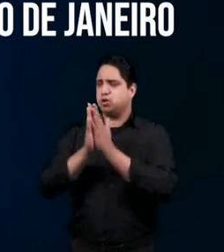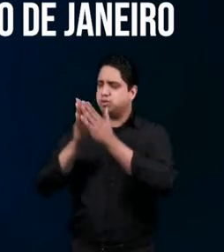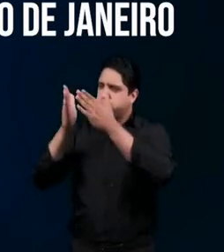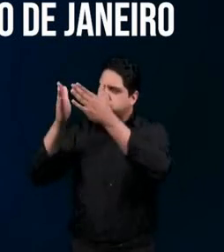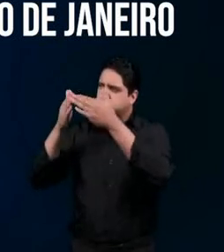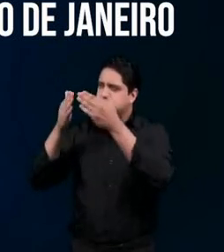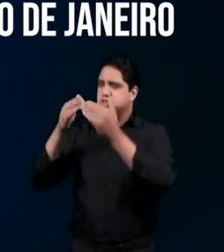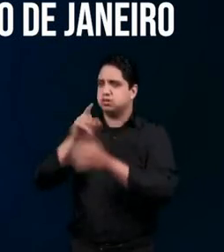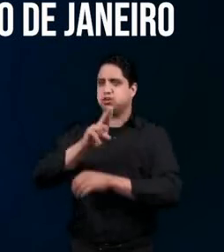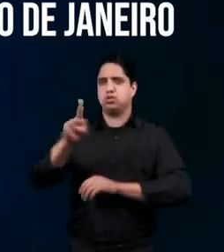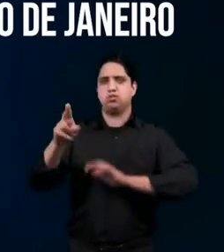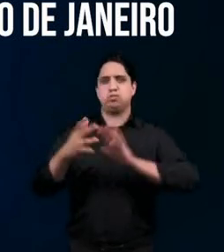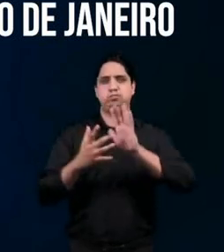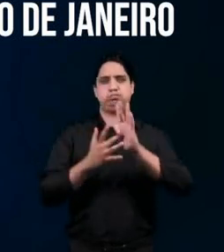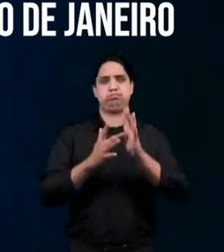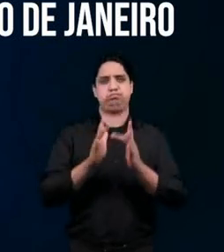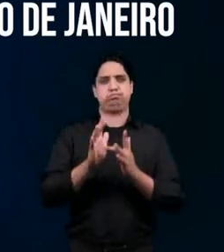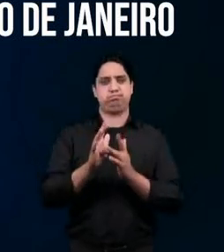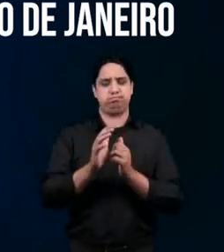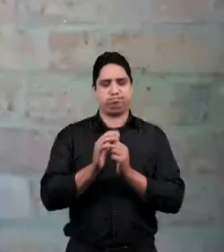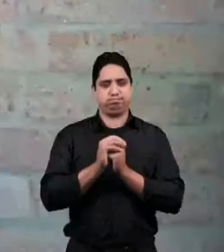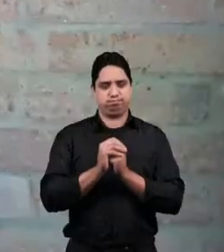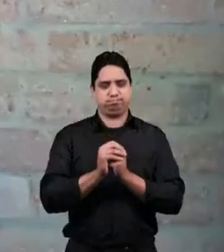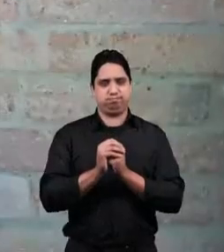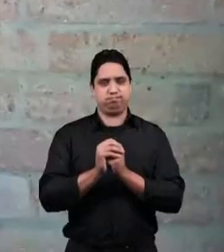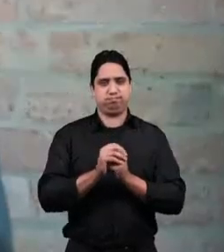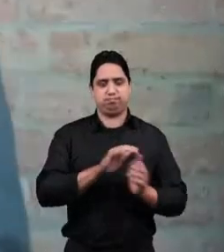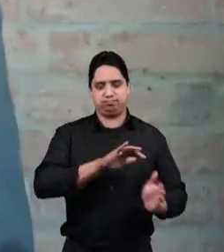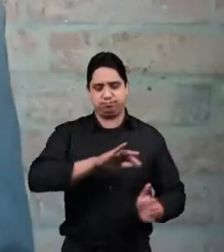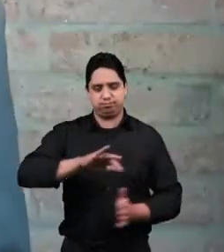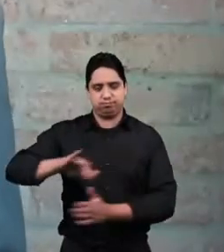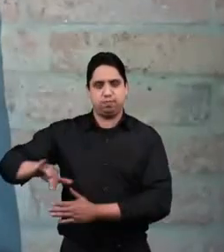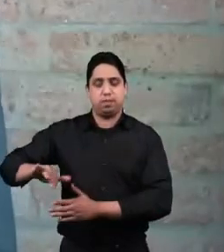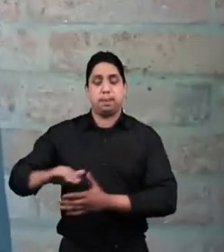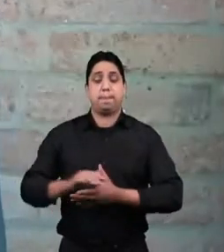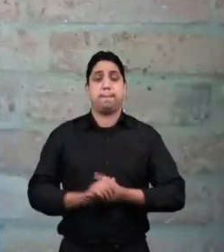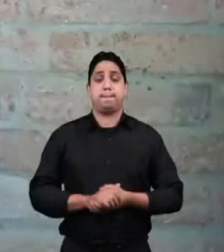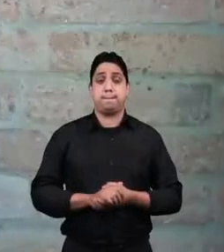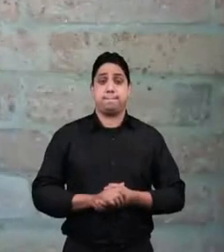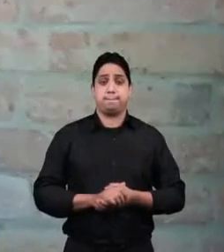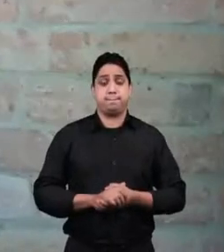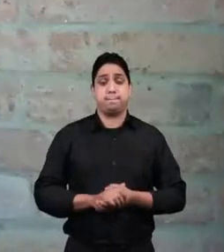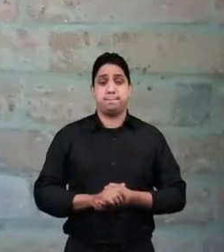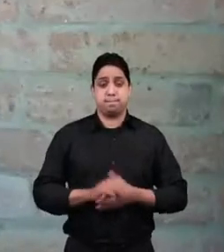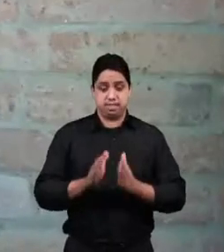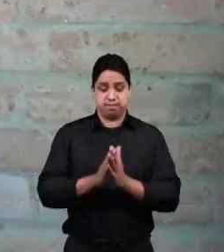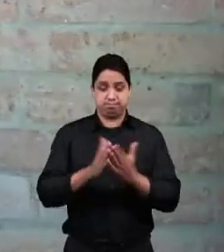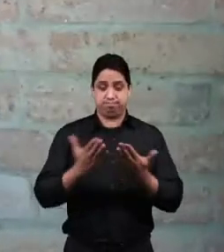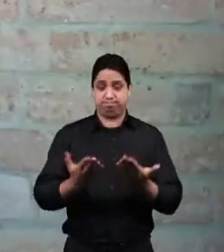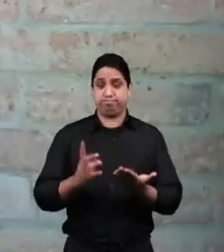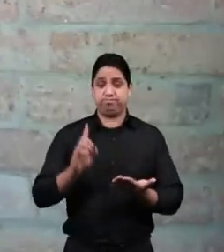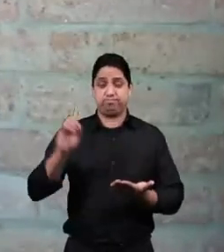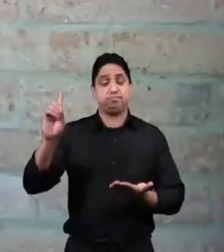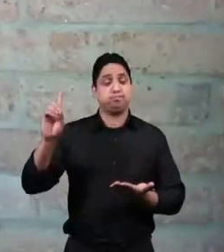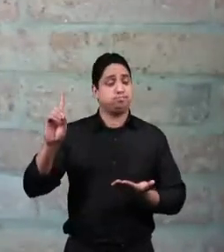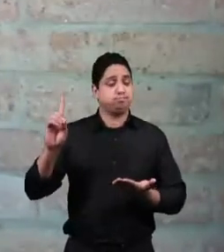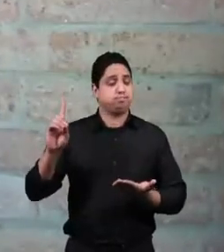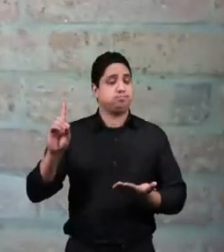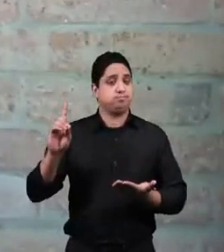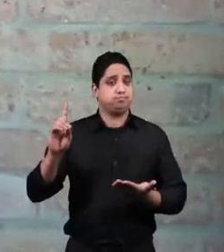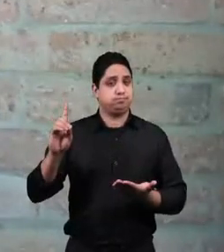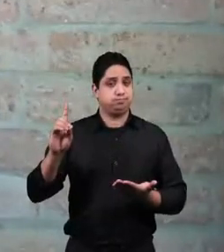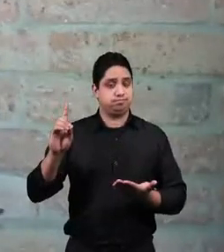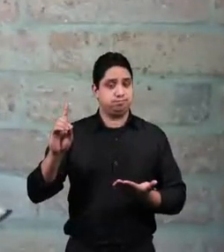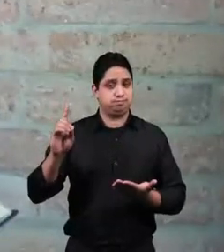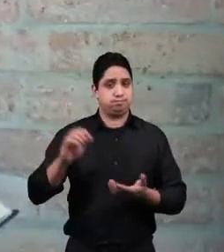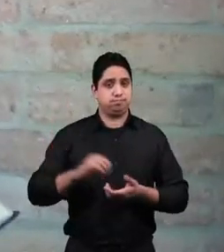and intercede in the name of Jesus. Amen. I invite the brethren to open their words